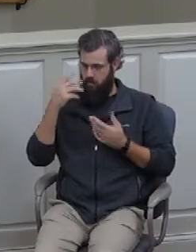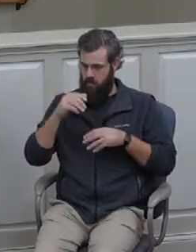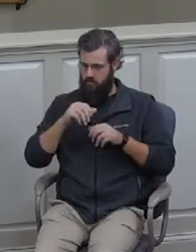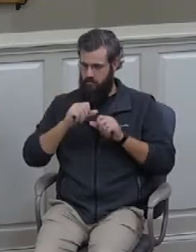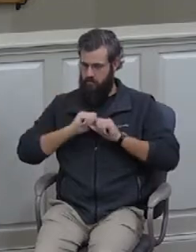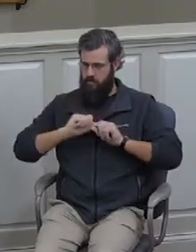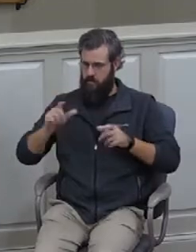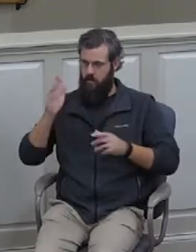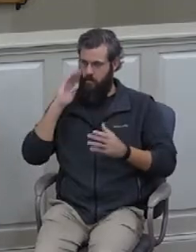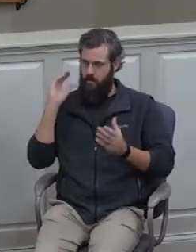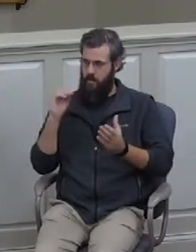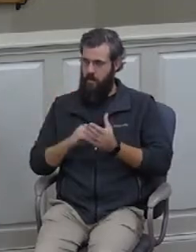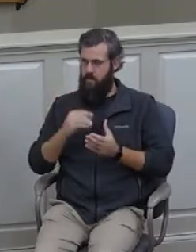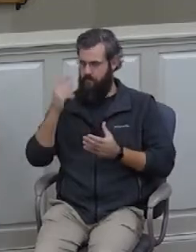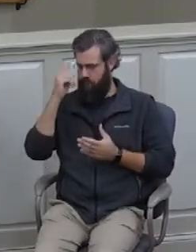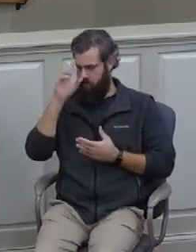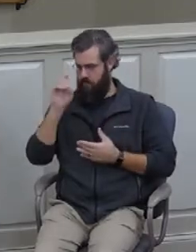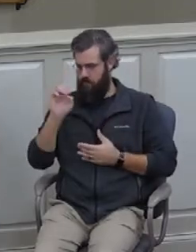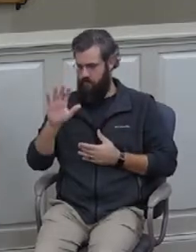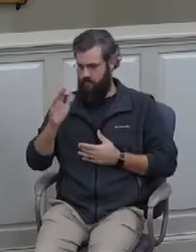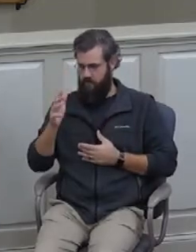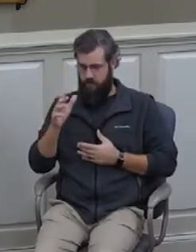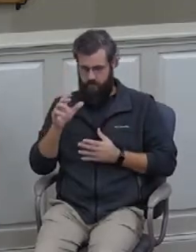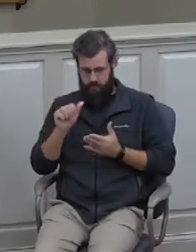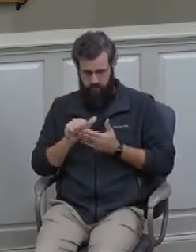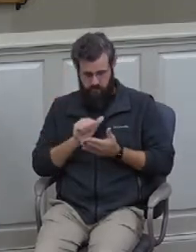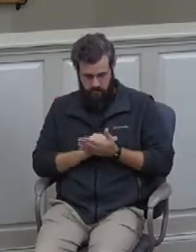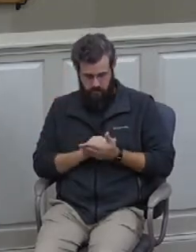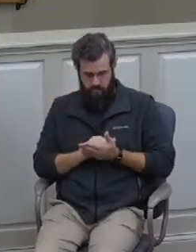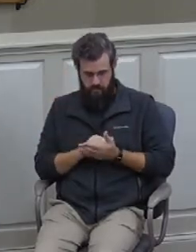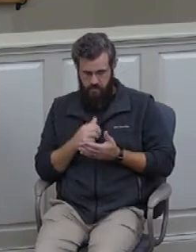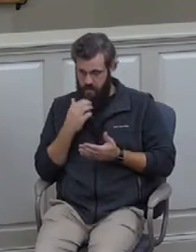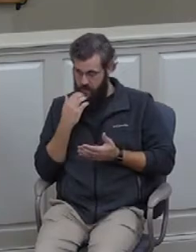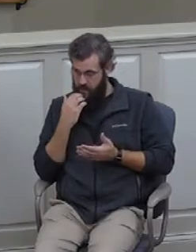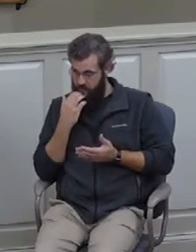for the 5th of December meeting, which is the date we have